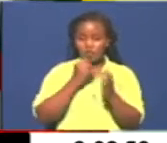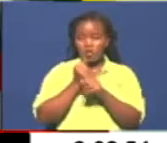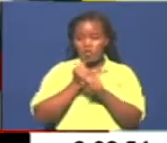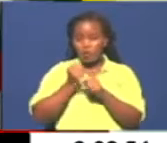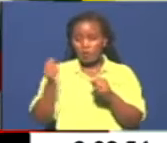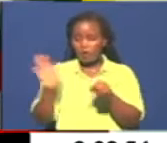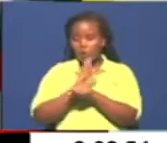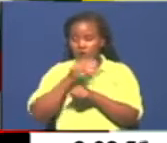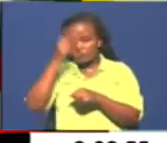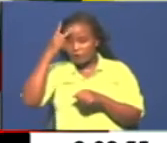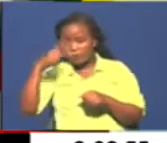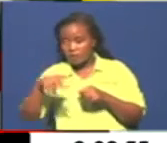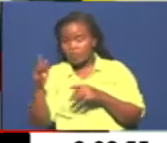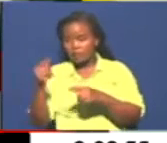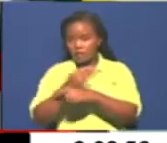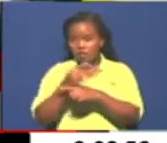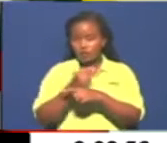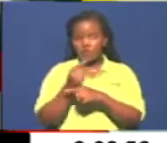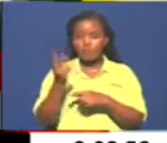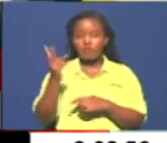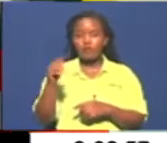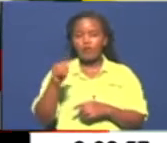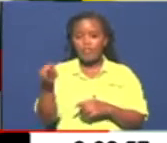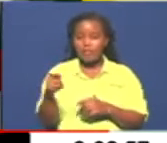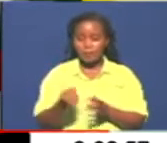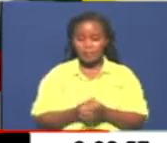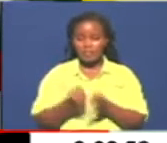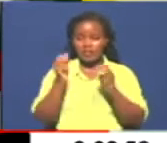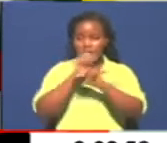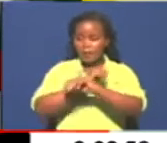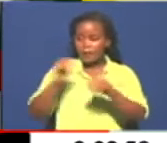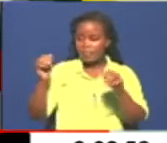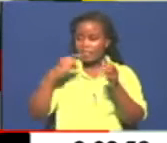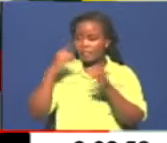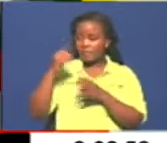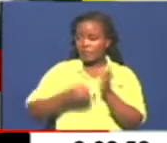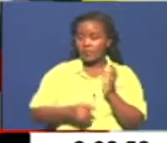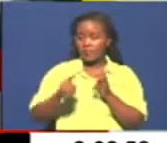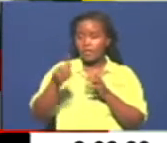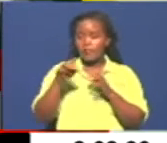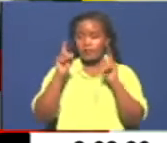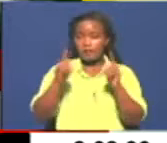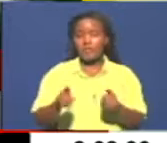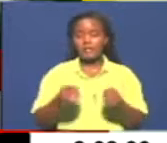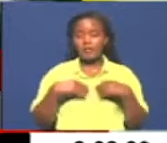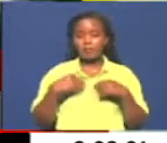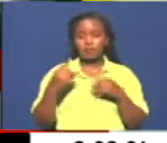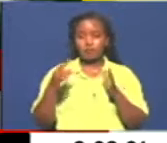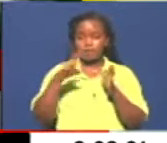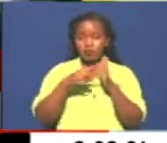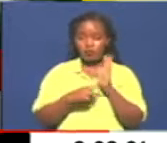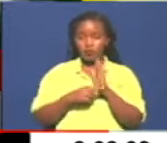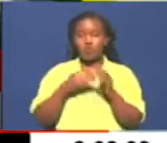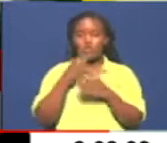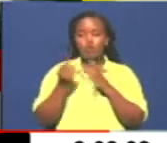train 4,000 seafarers. The policy, according to the President, should have regulations aligned to that of East African states as well